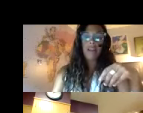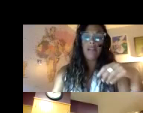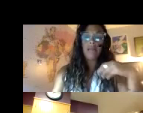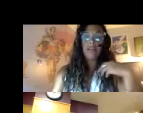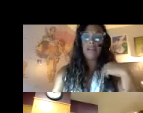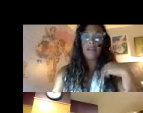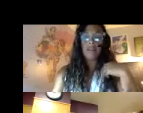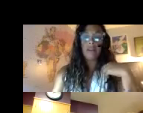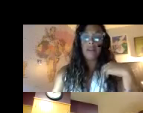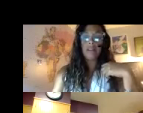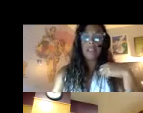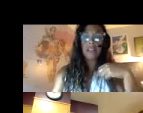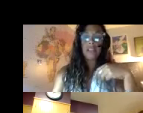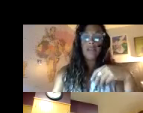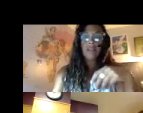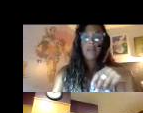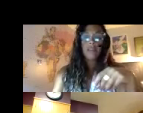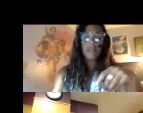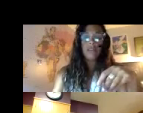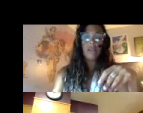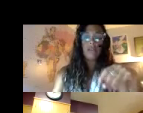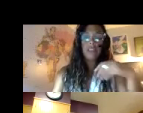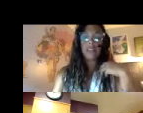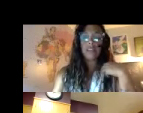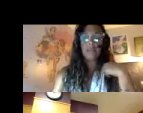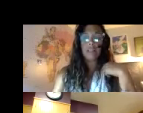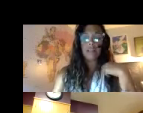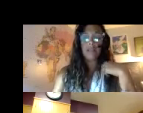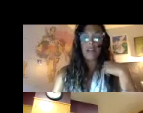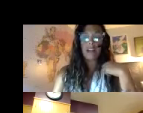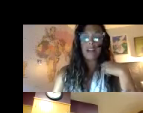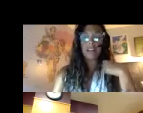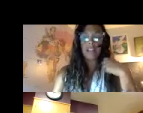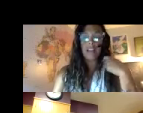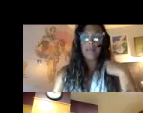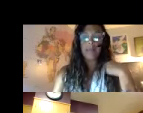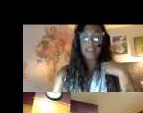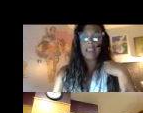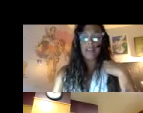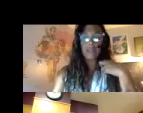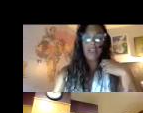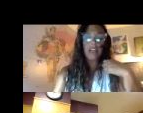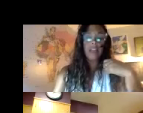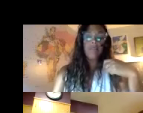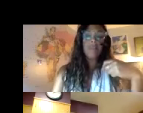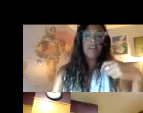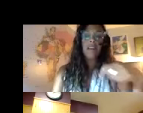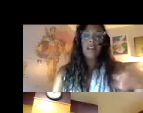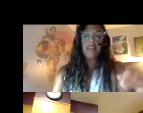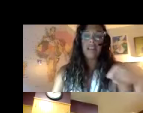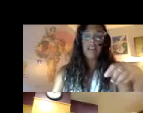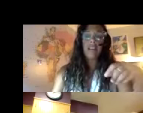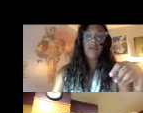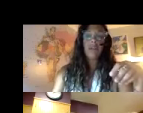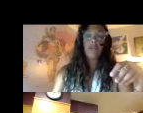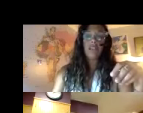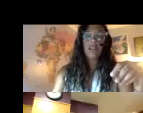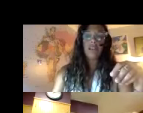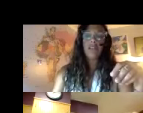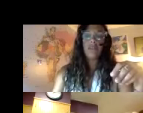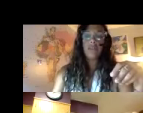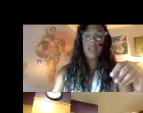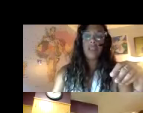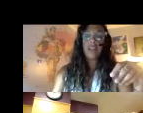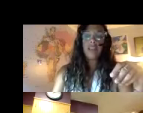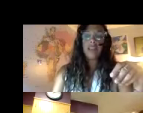floods. We've heard about some low-lying areas under overpasses that flood frequently during